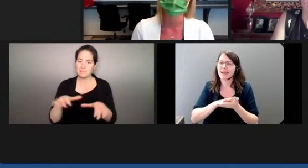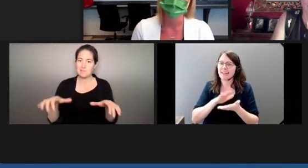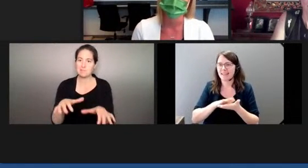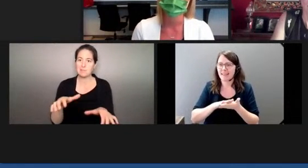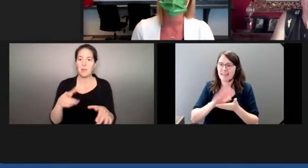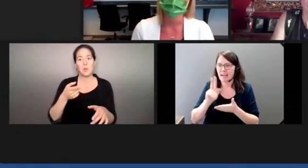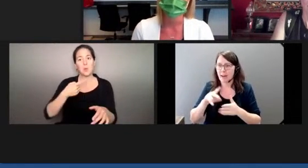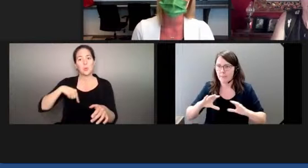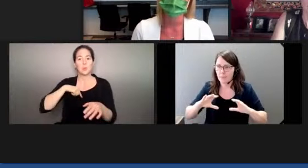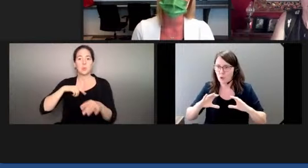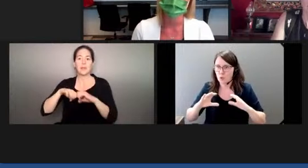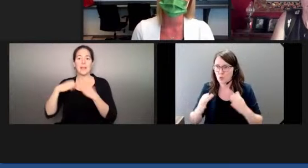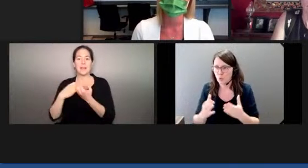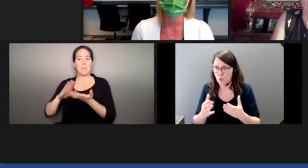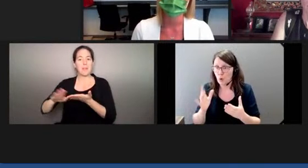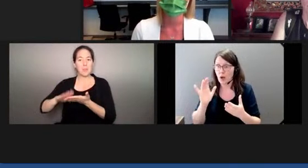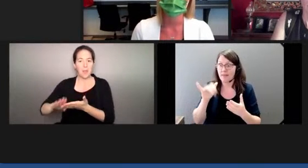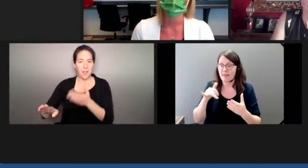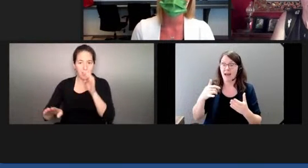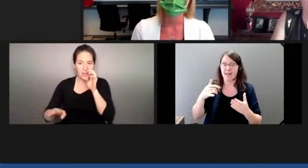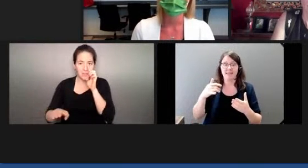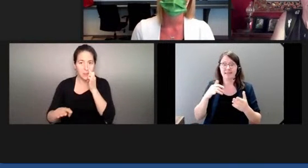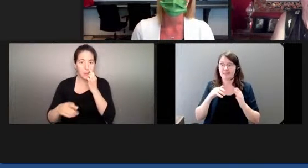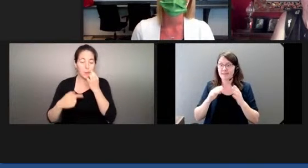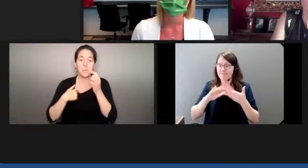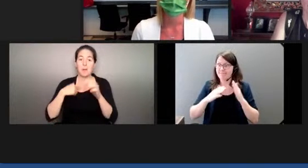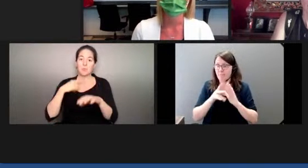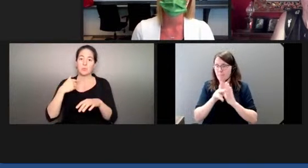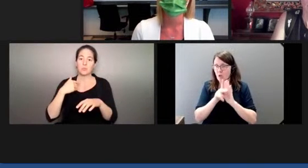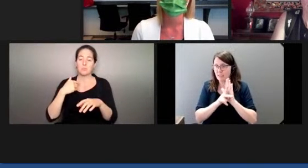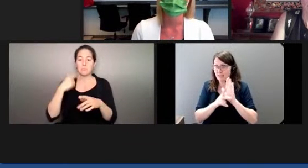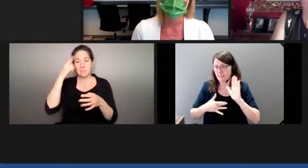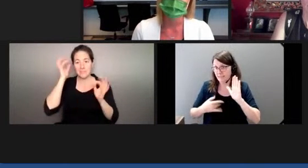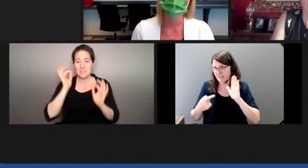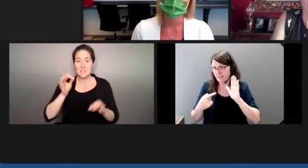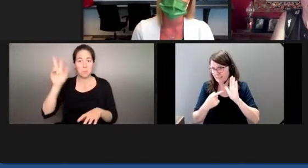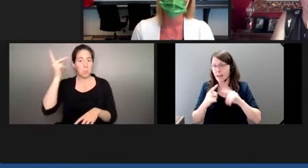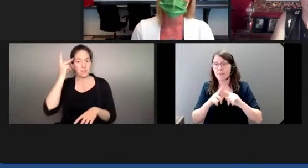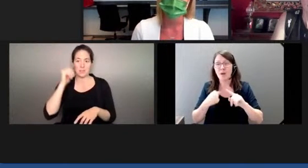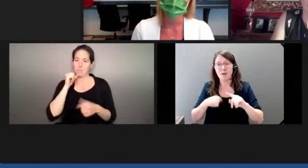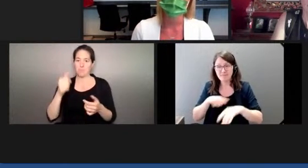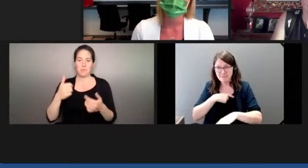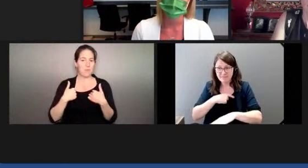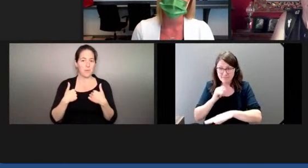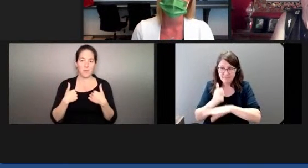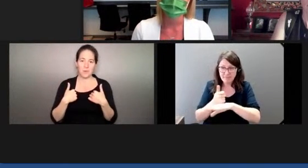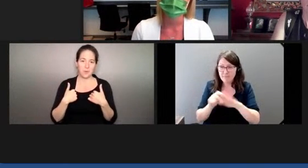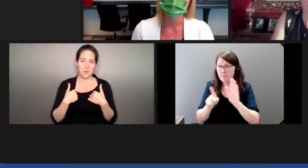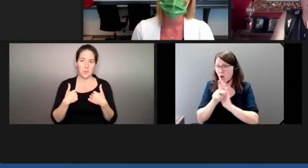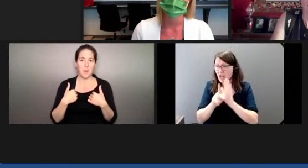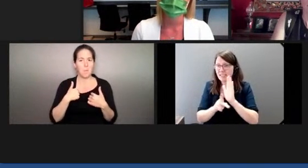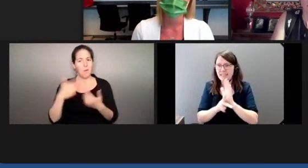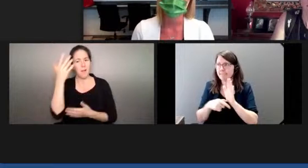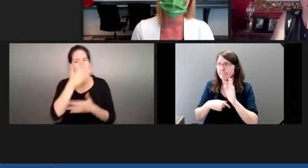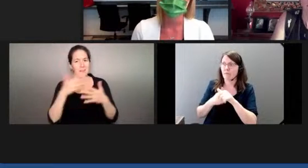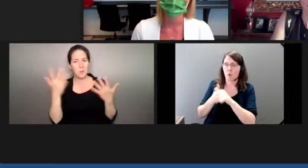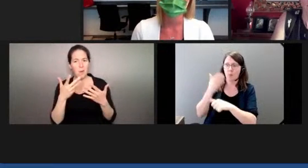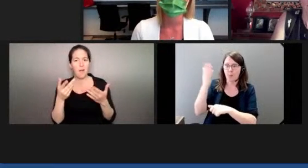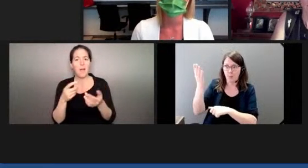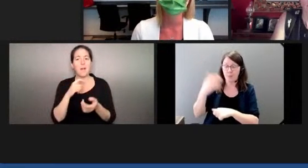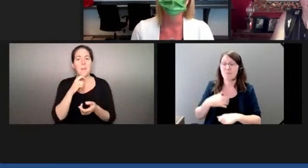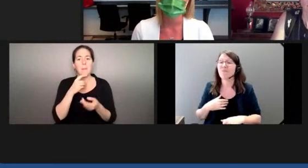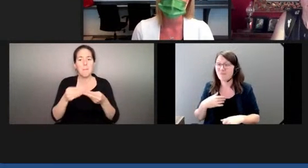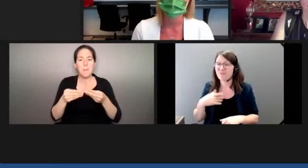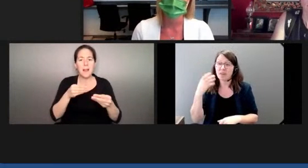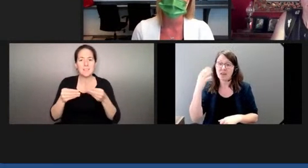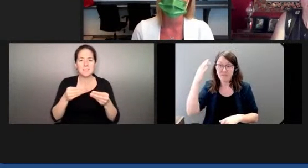don't set the policies. And one of my concerns is single-use plastics. The federal government made